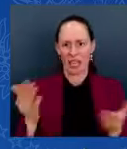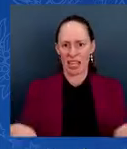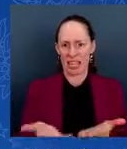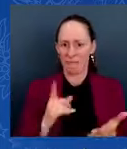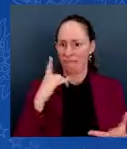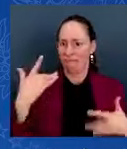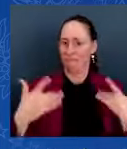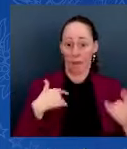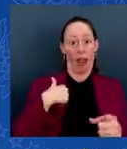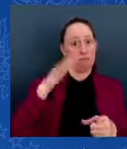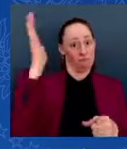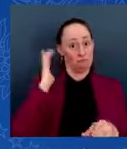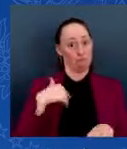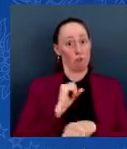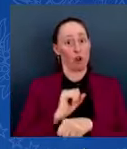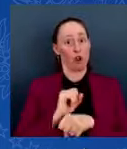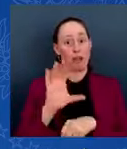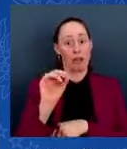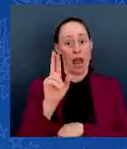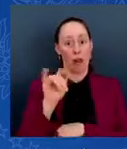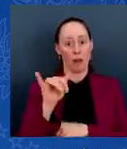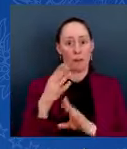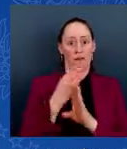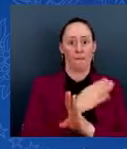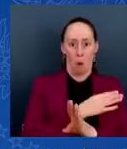You don't have the authority to do it. You don't have enough money.